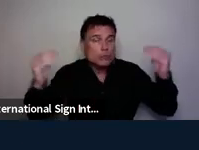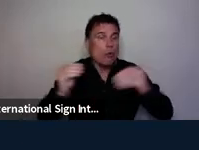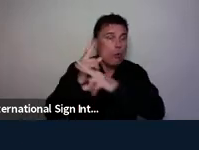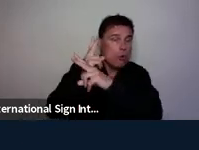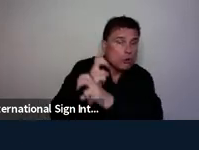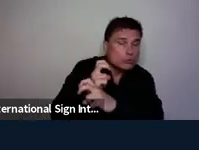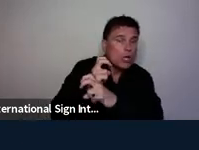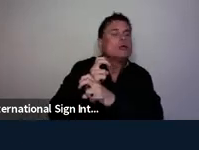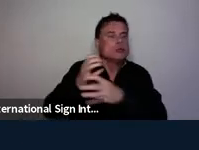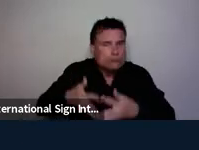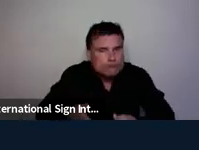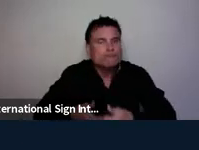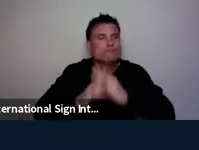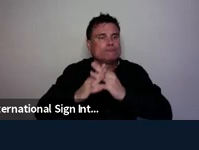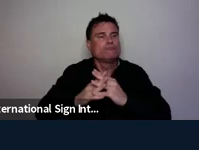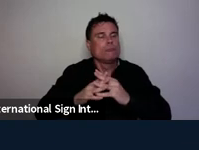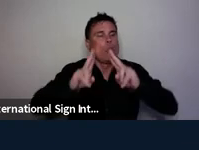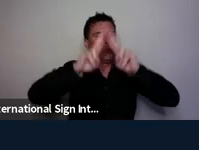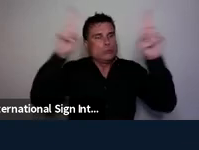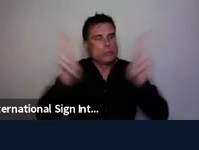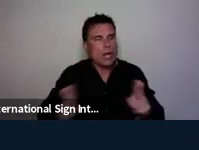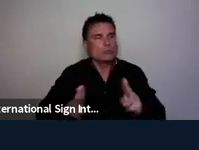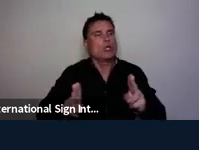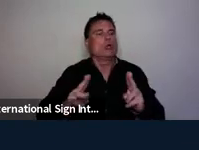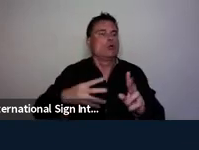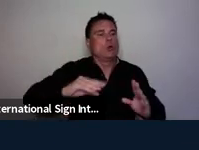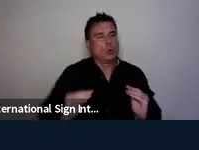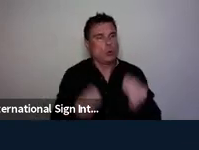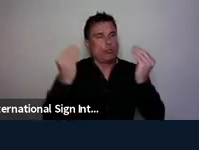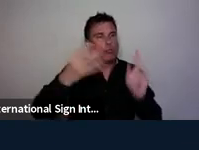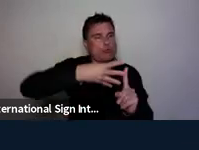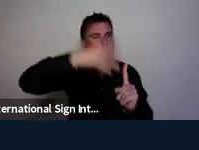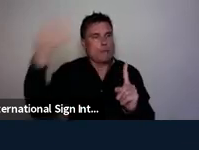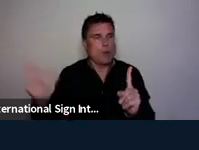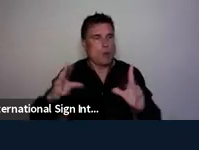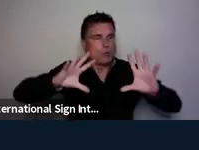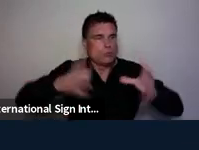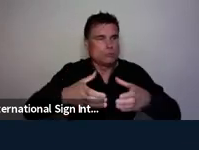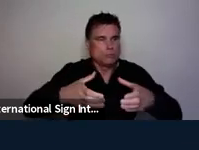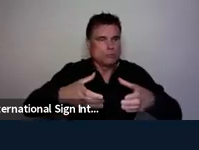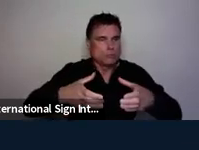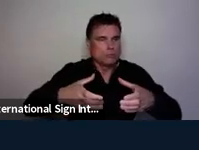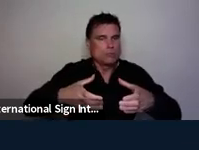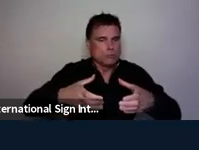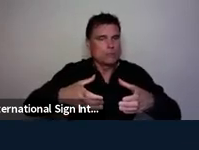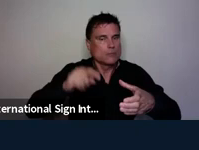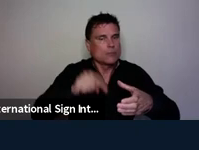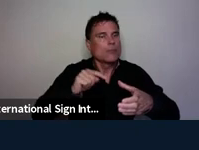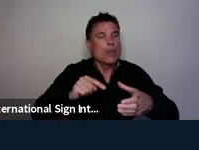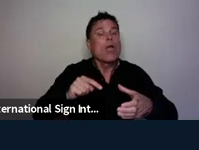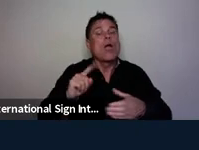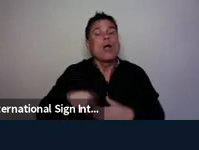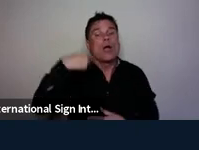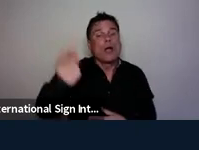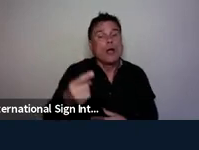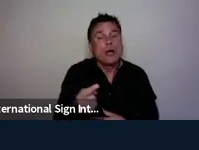network. It would be done on a global conference on the 17th of May. So this is